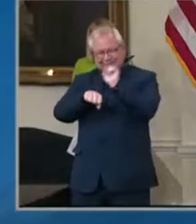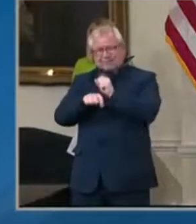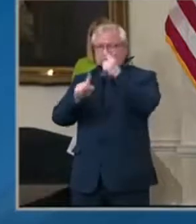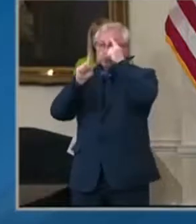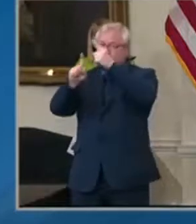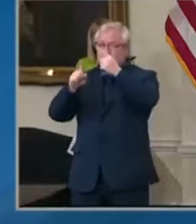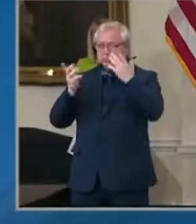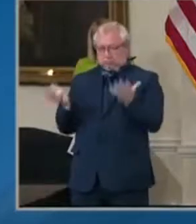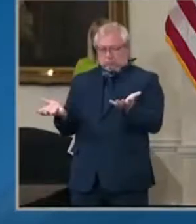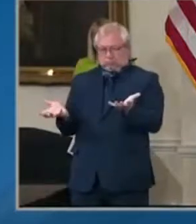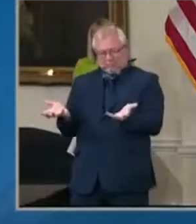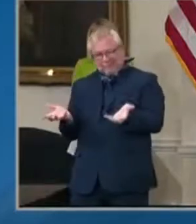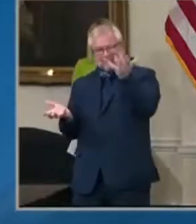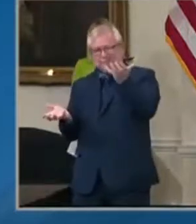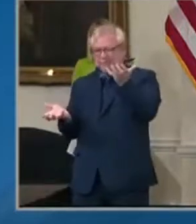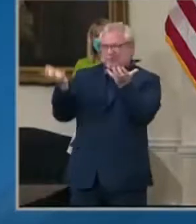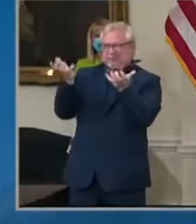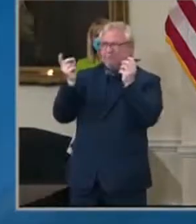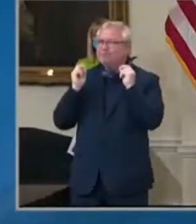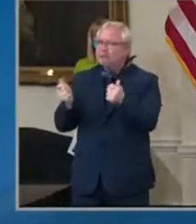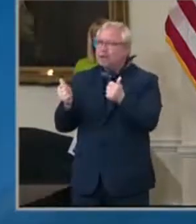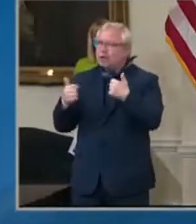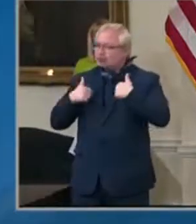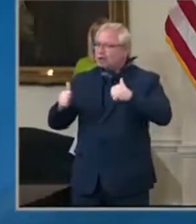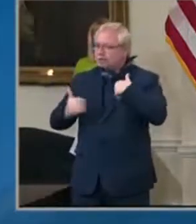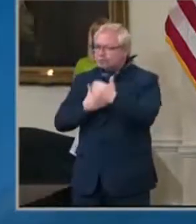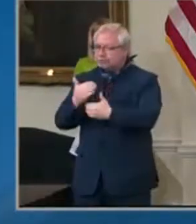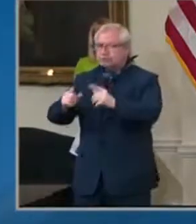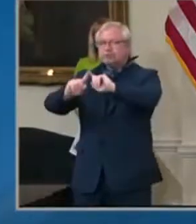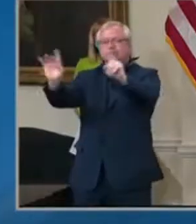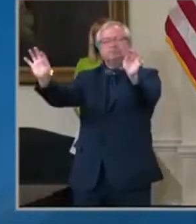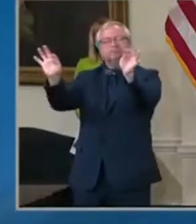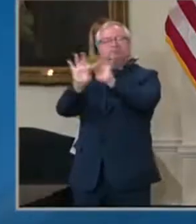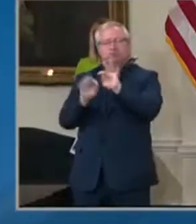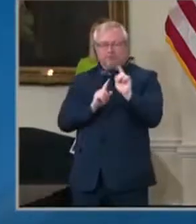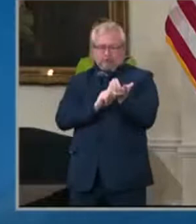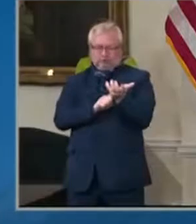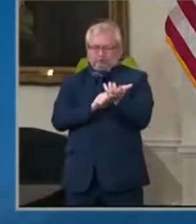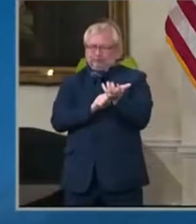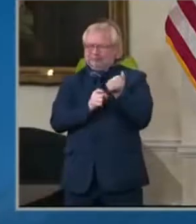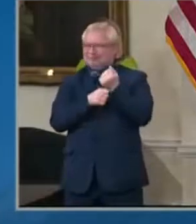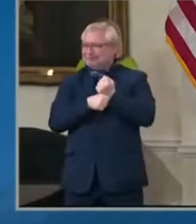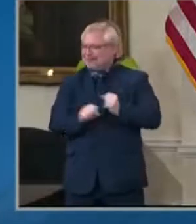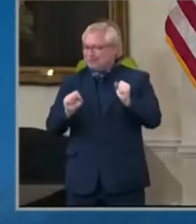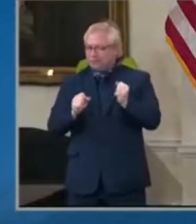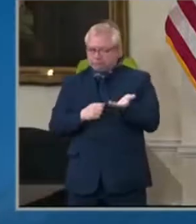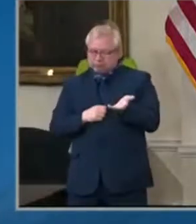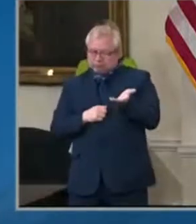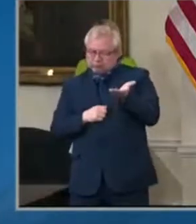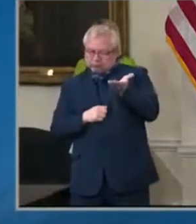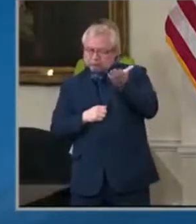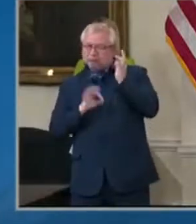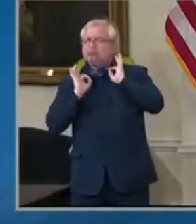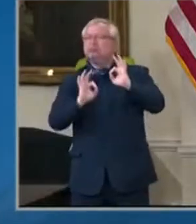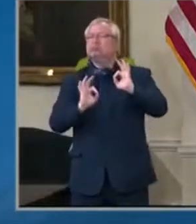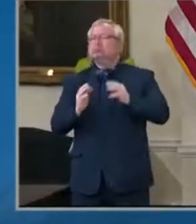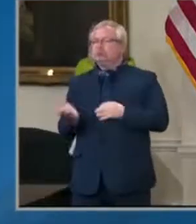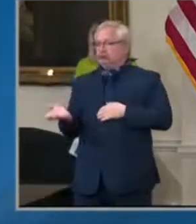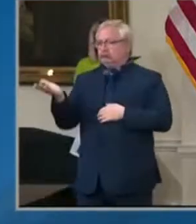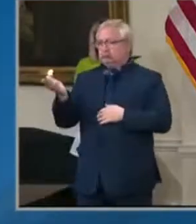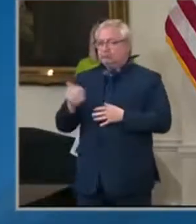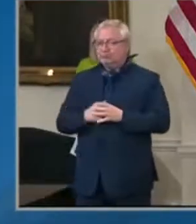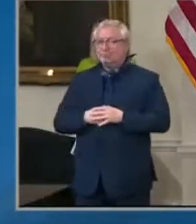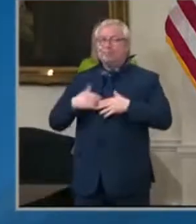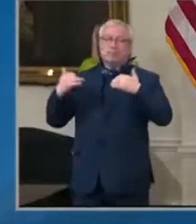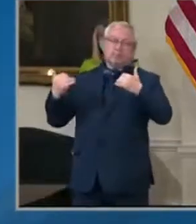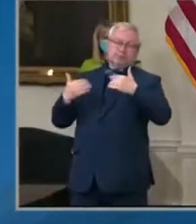possibly can in a safe way. In the days and weeks ahead, we will continue to